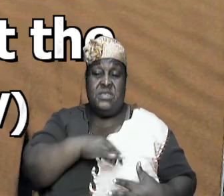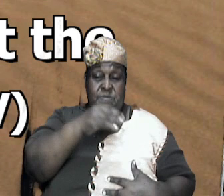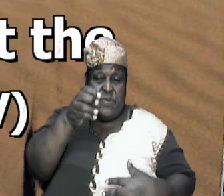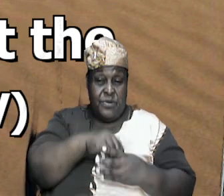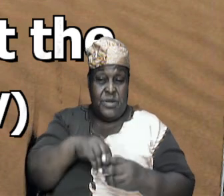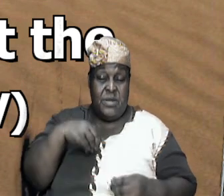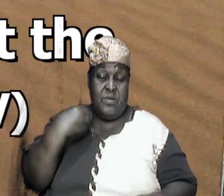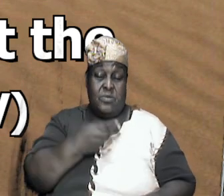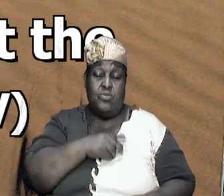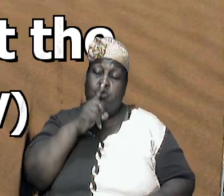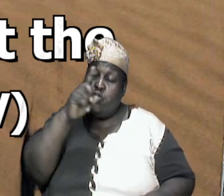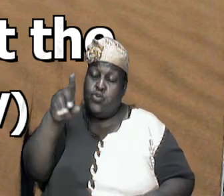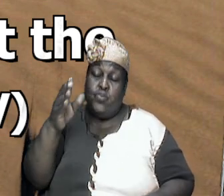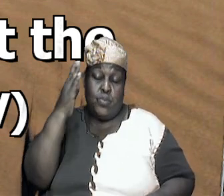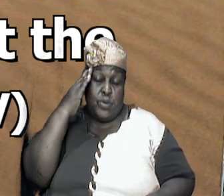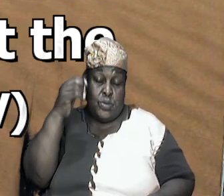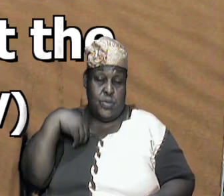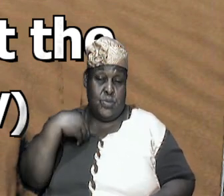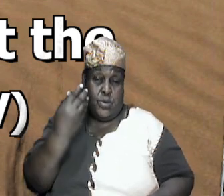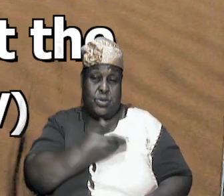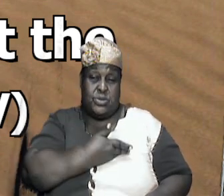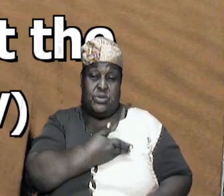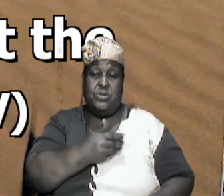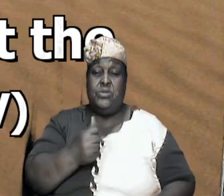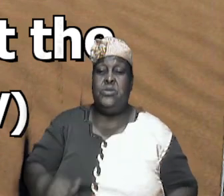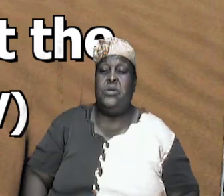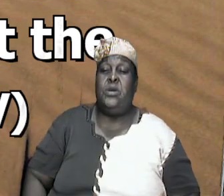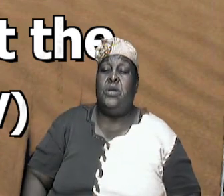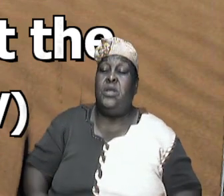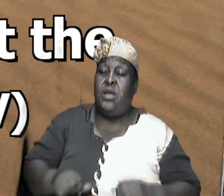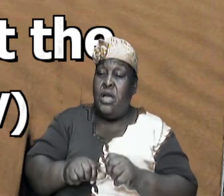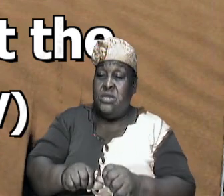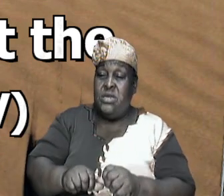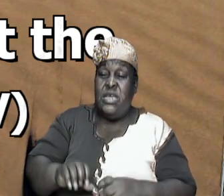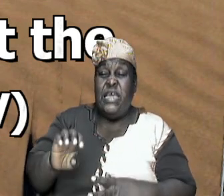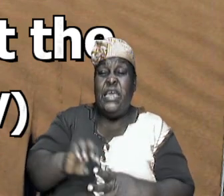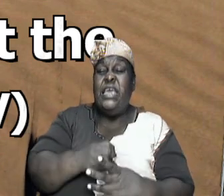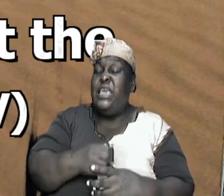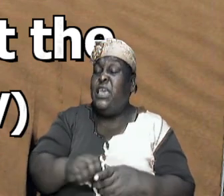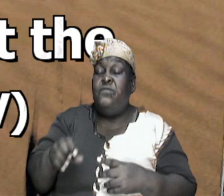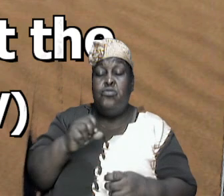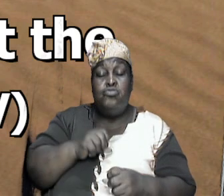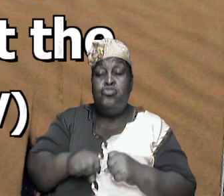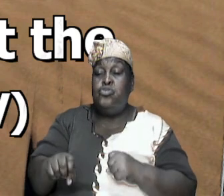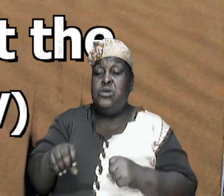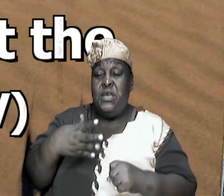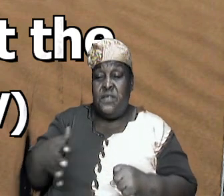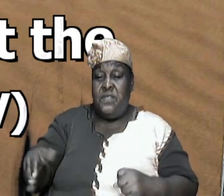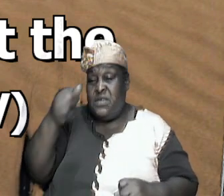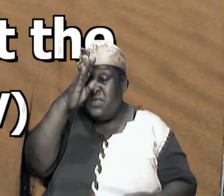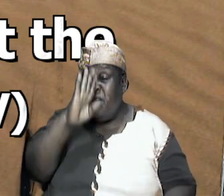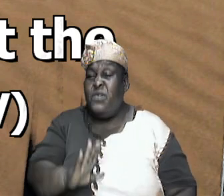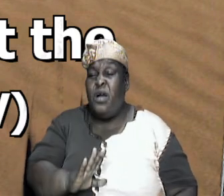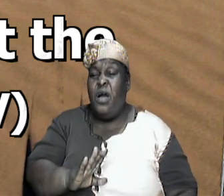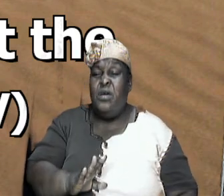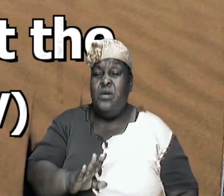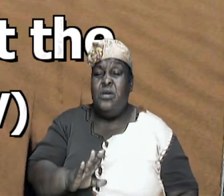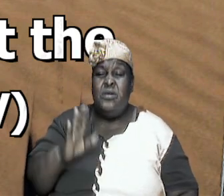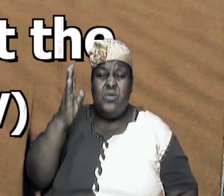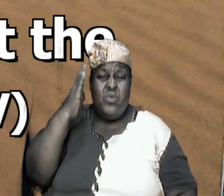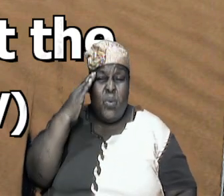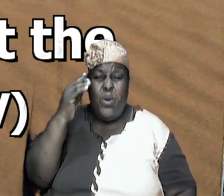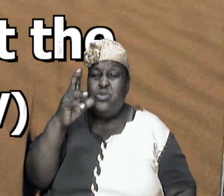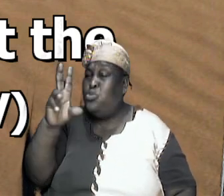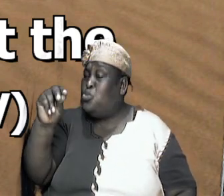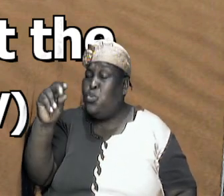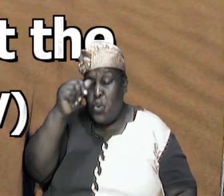us, it truly knows us. And he went on, he said, even so, the things of God